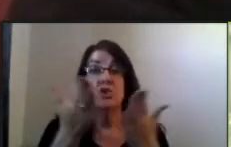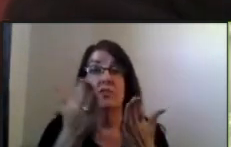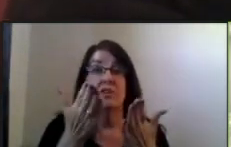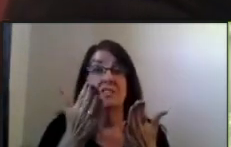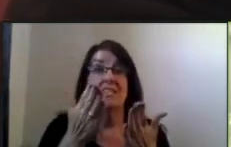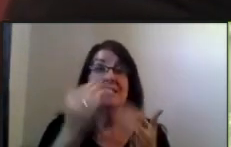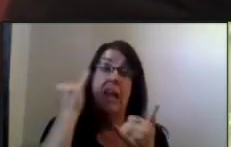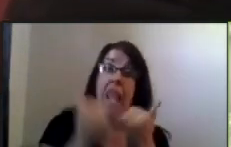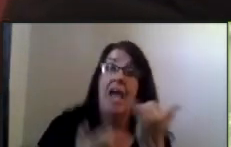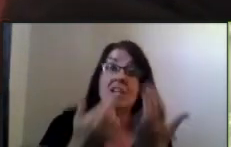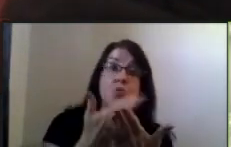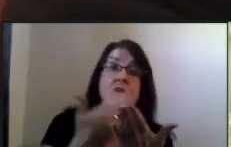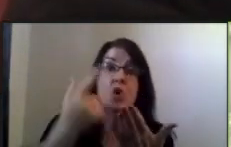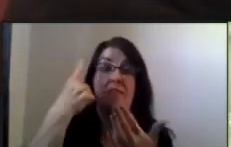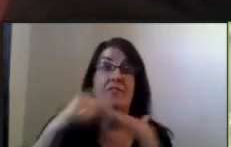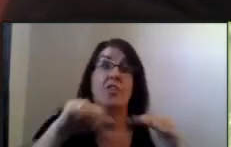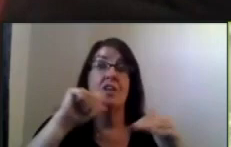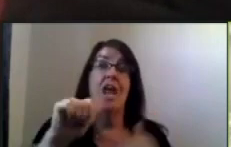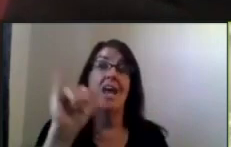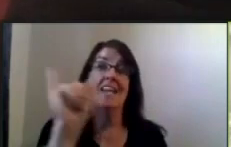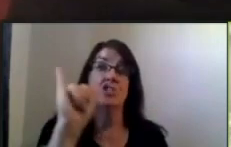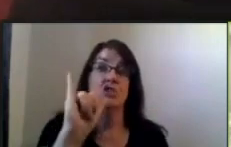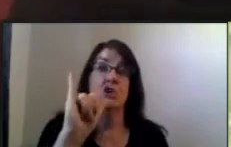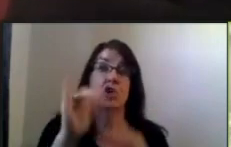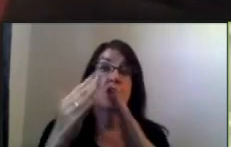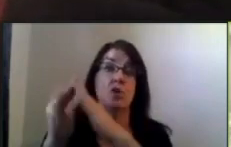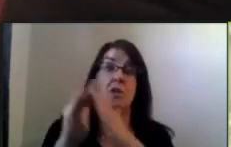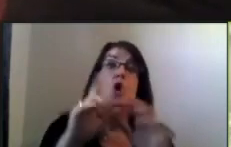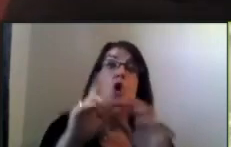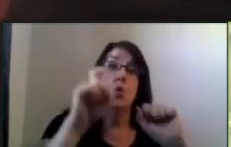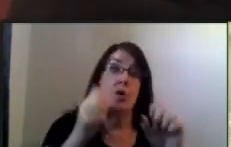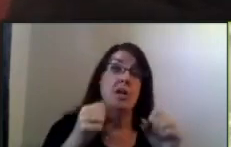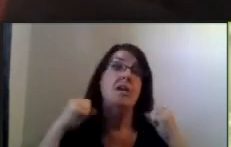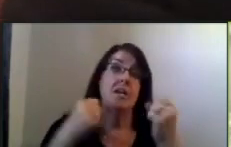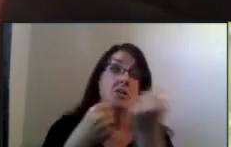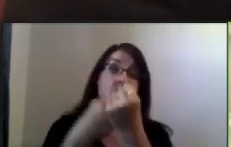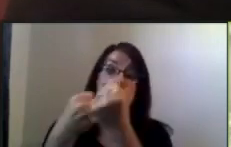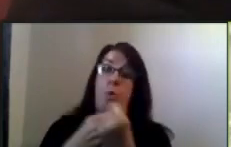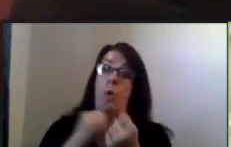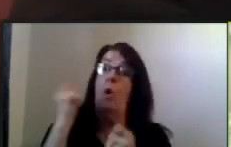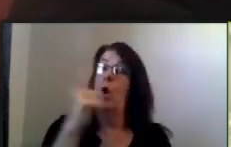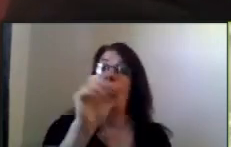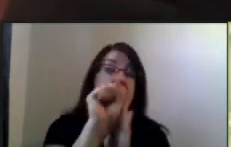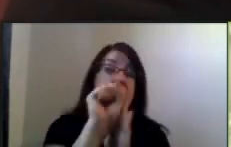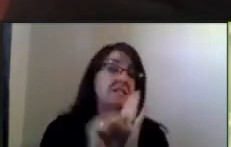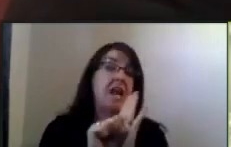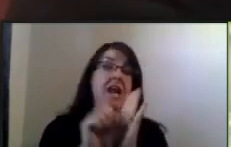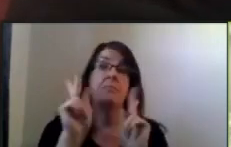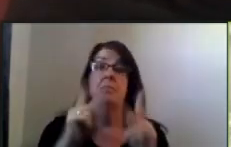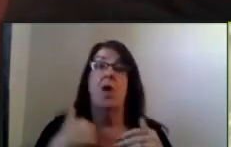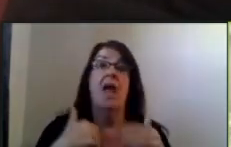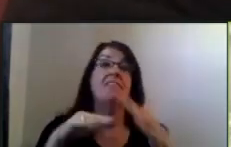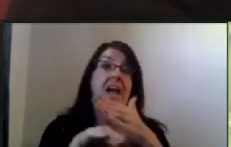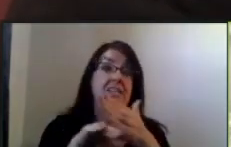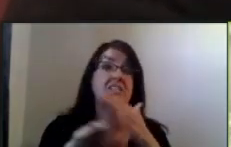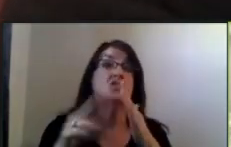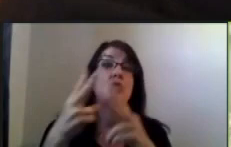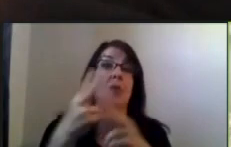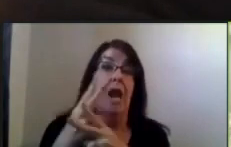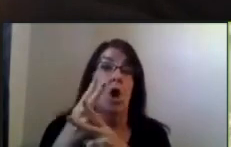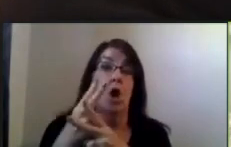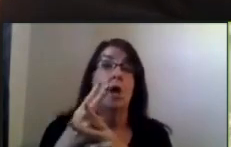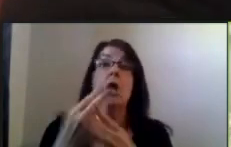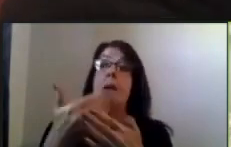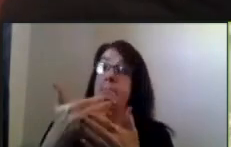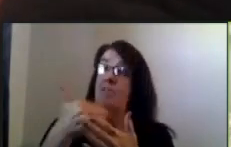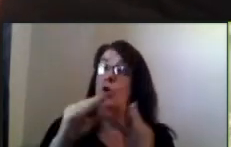communities. So it was important that we all rally around this to ensure that all of our state residents have access to the care that they need. Before I